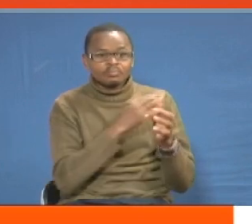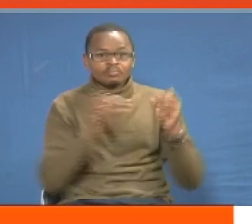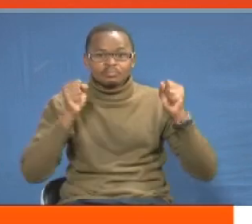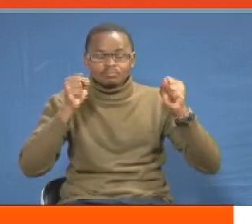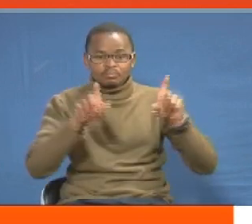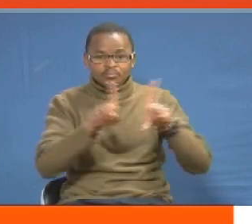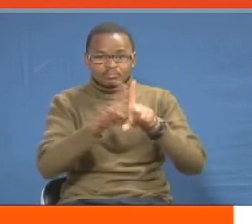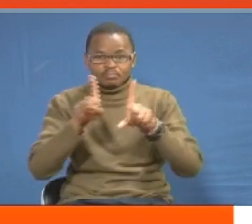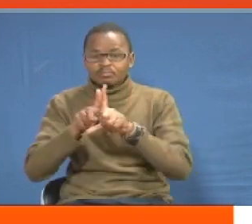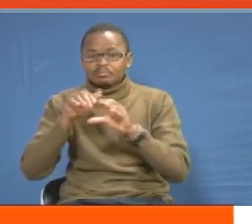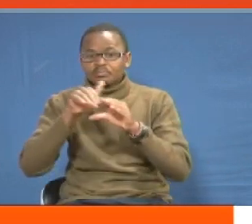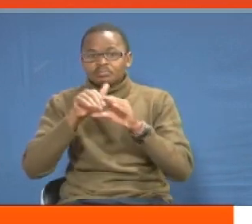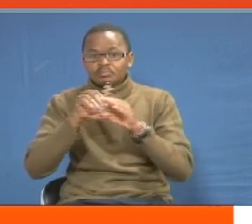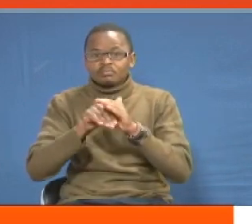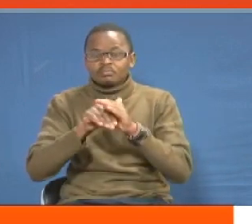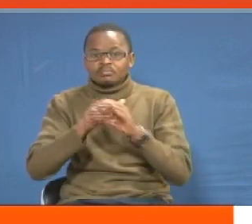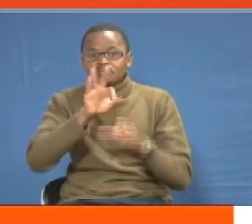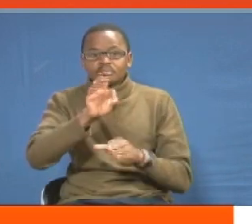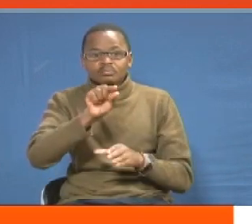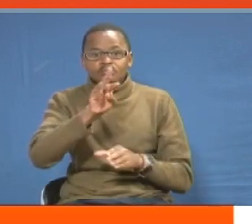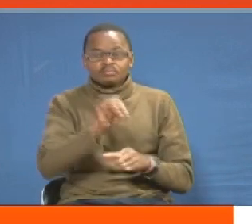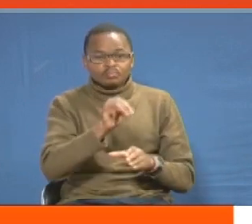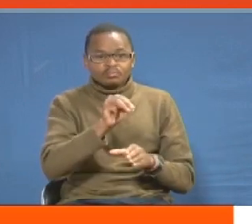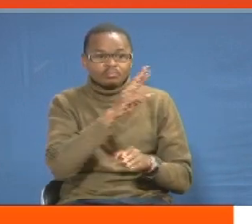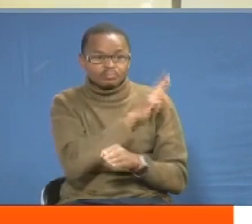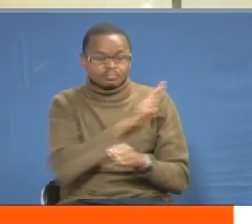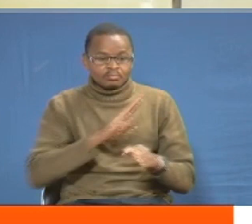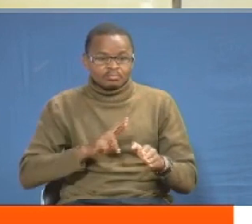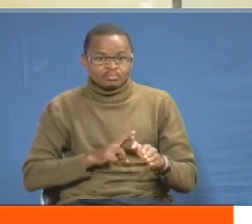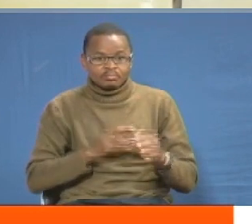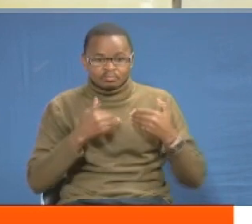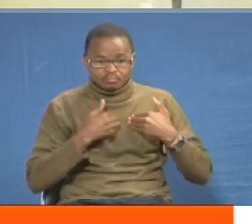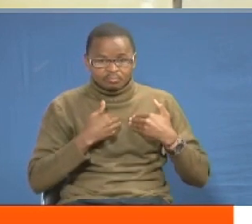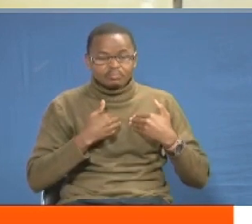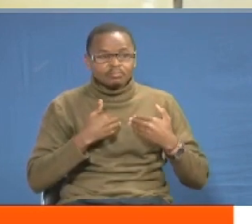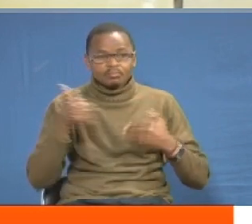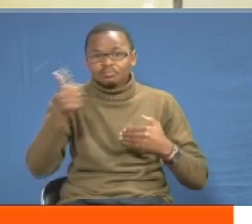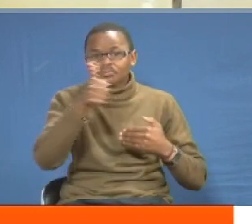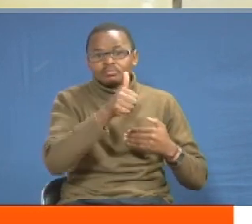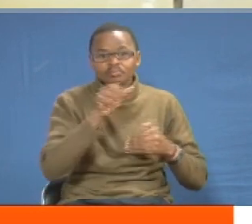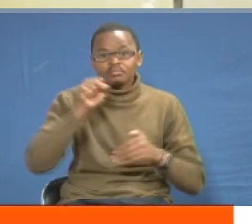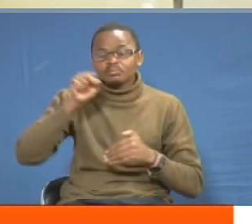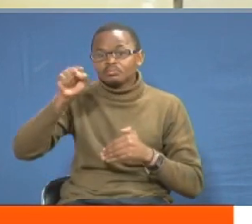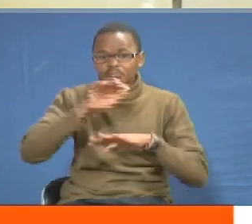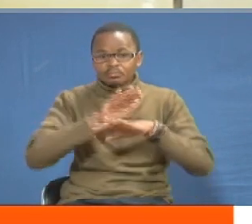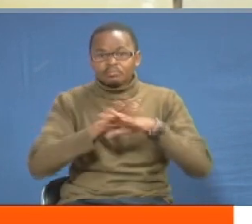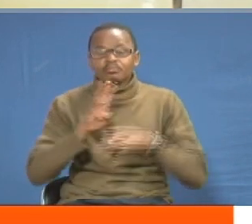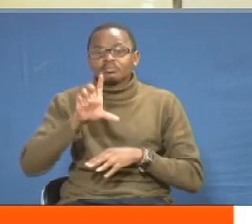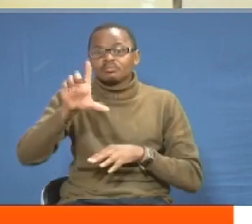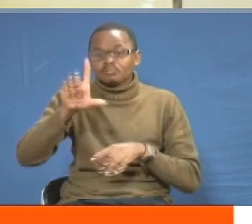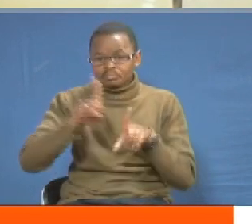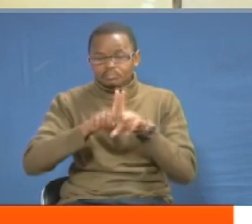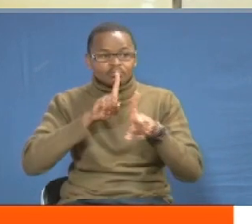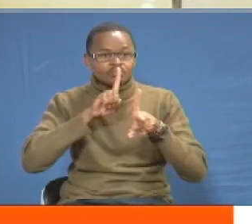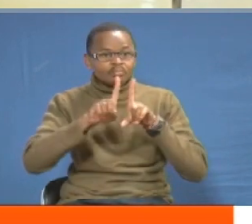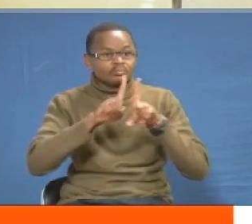and strong as well in embedding FGM within religion. Has there been any political goodwill?